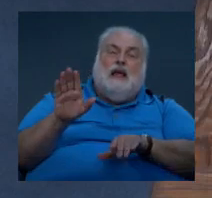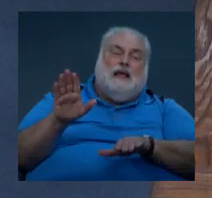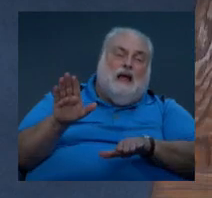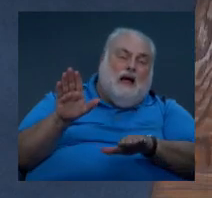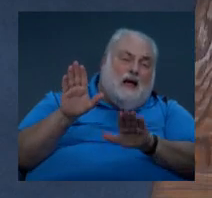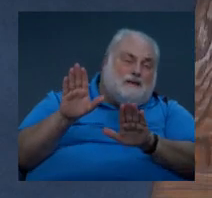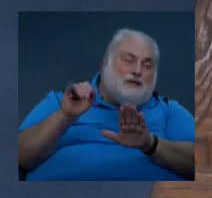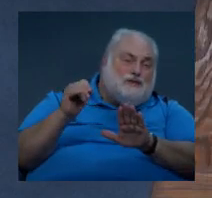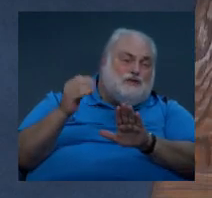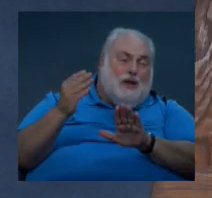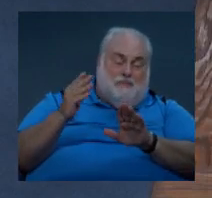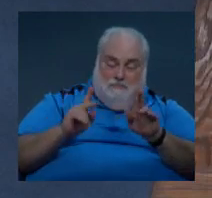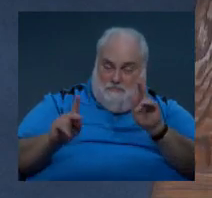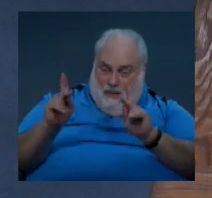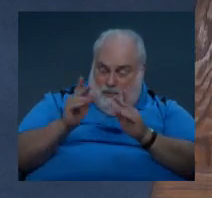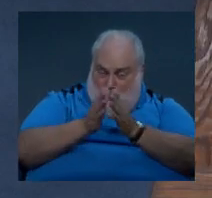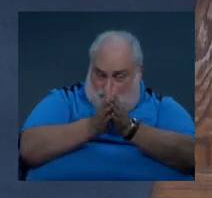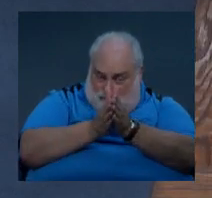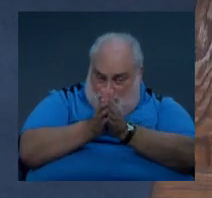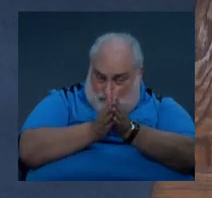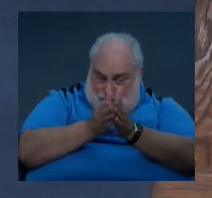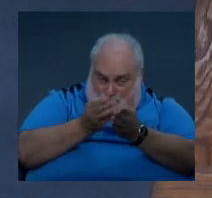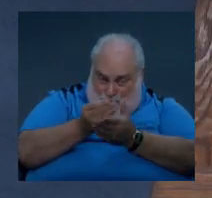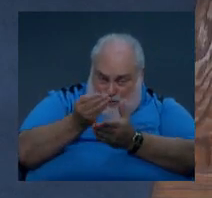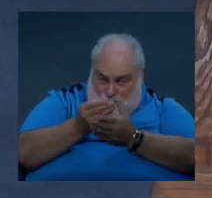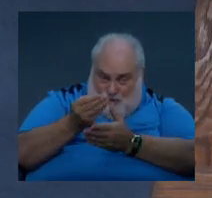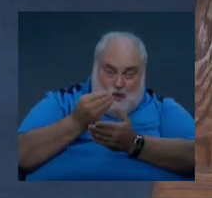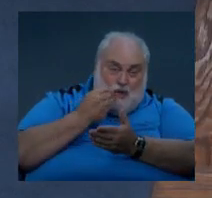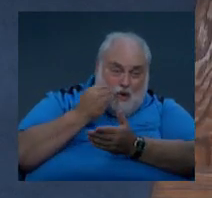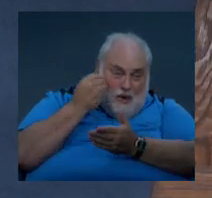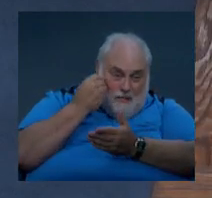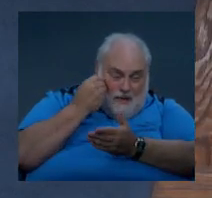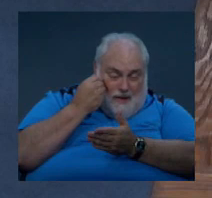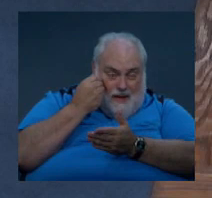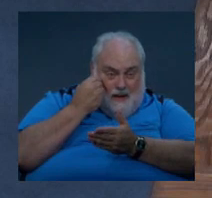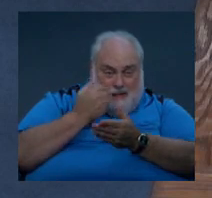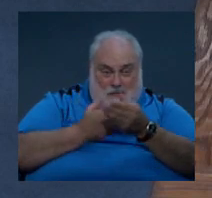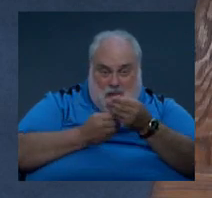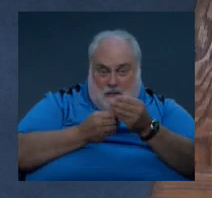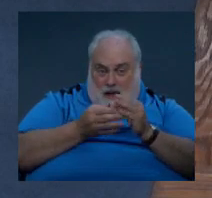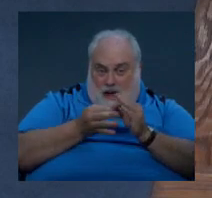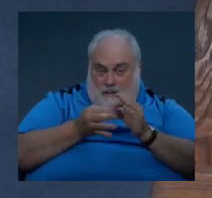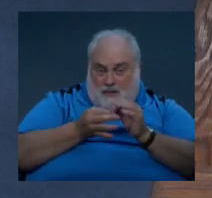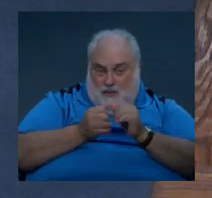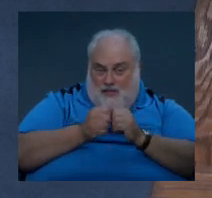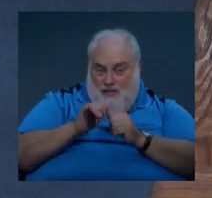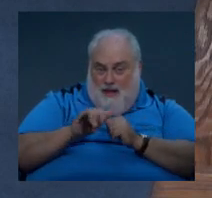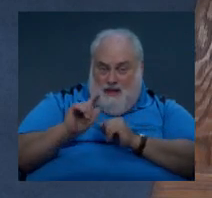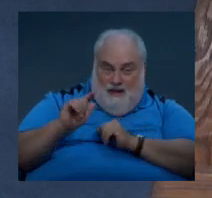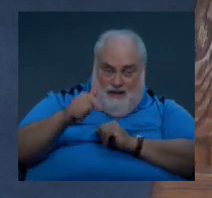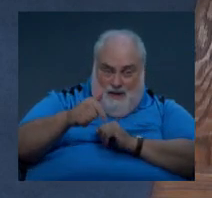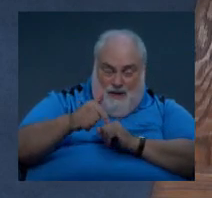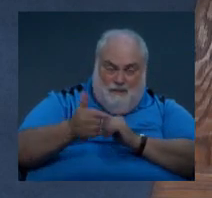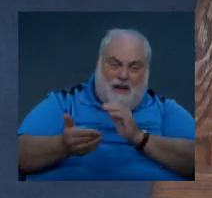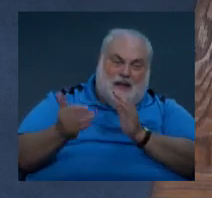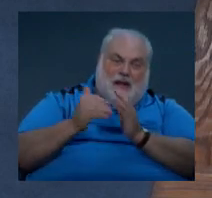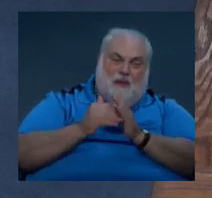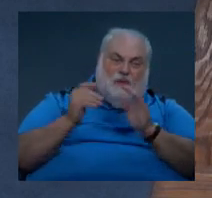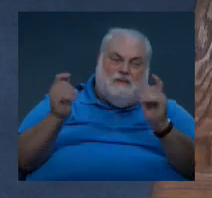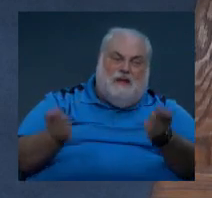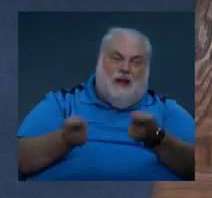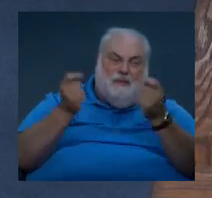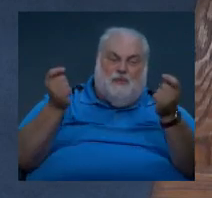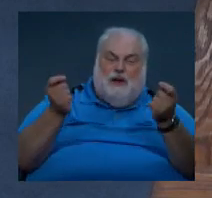were some home buyers there that were interested in purchasing homes. She may want to speak on it later on. But again, we're